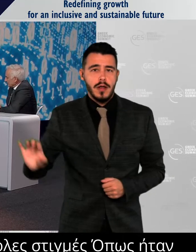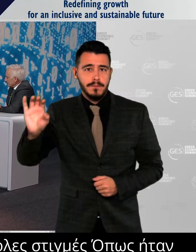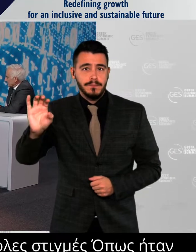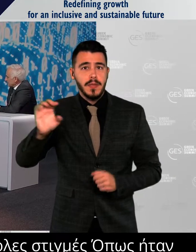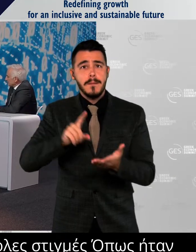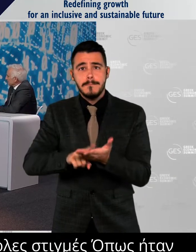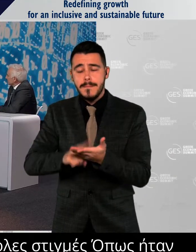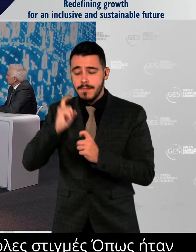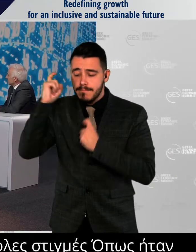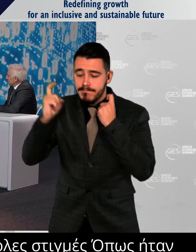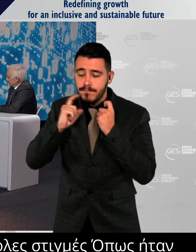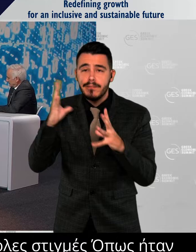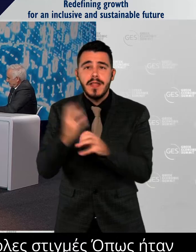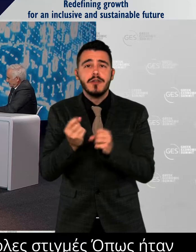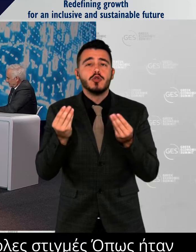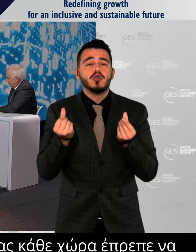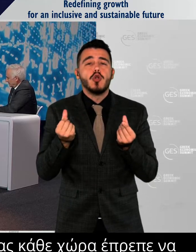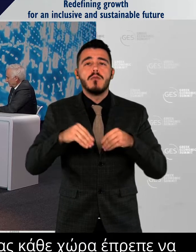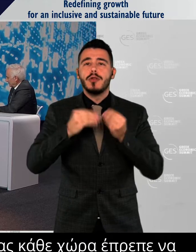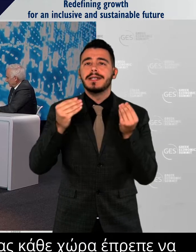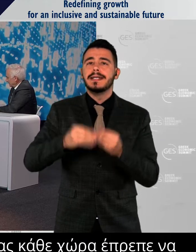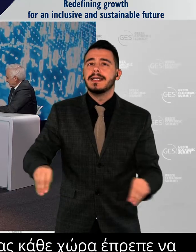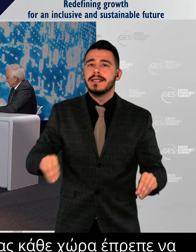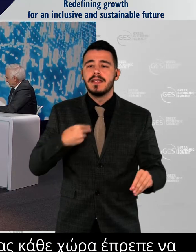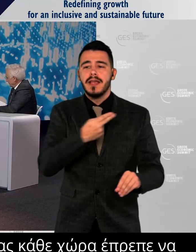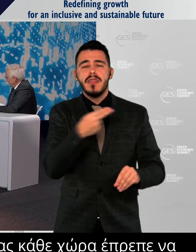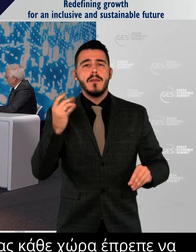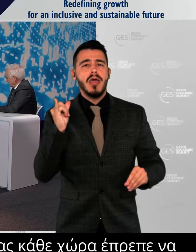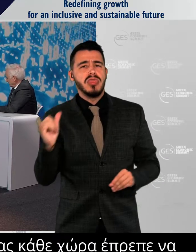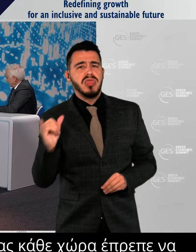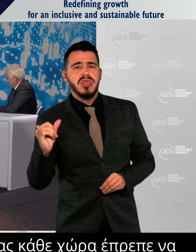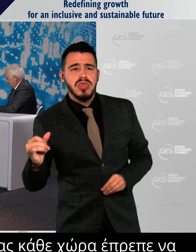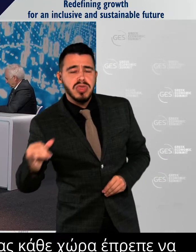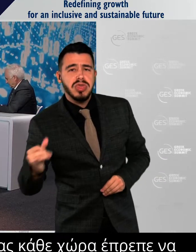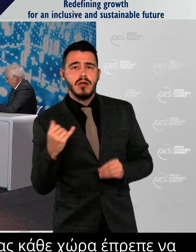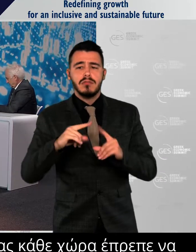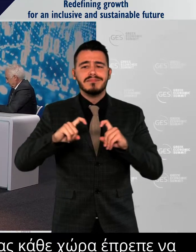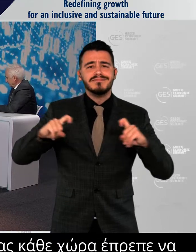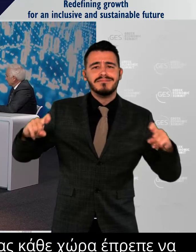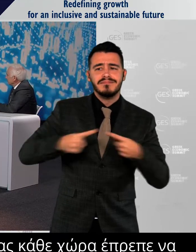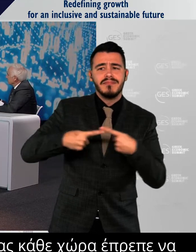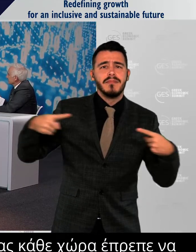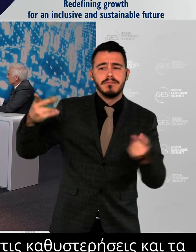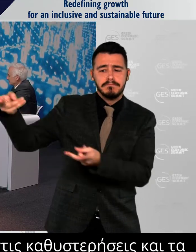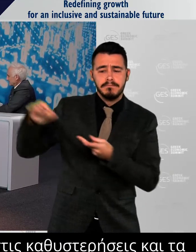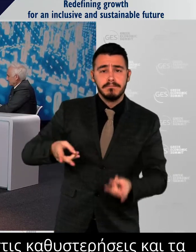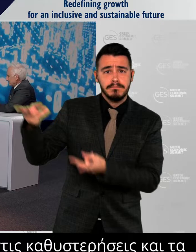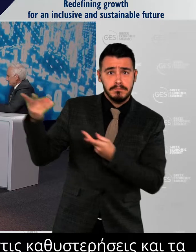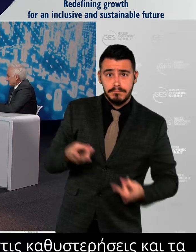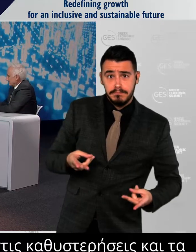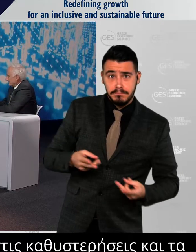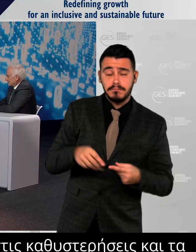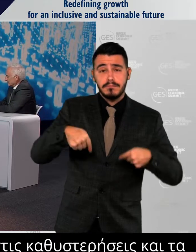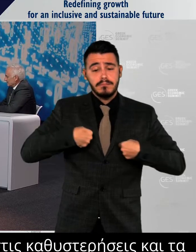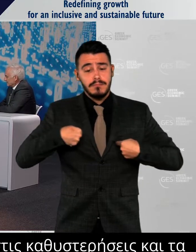a global supplier and a market leader in several platforms, of course, we are also in that kind